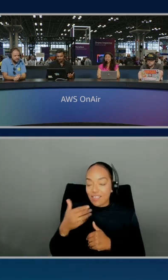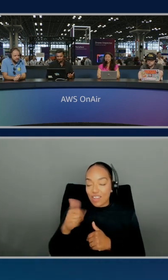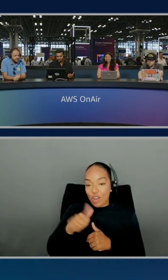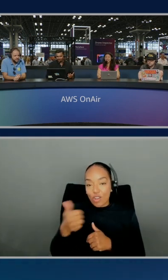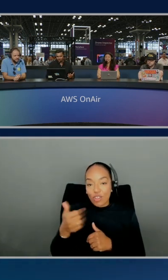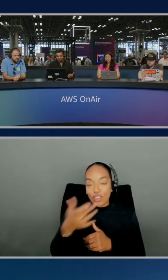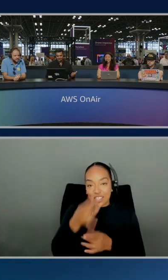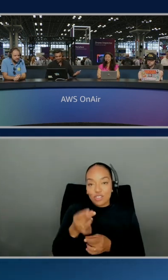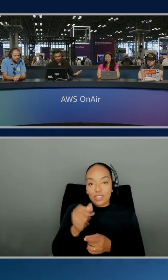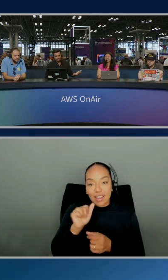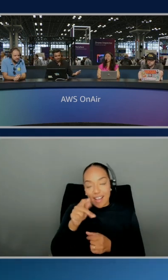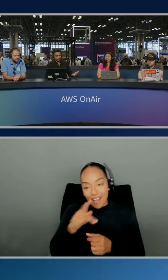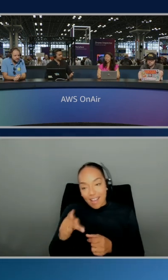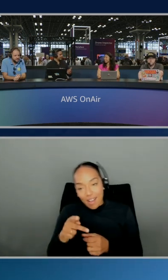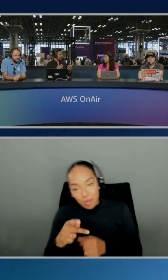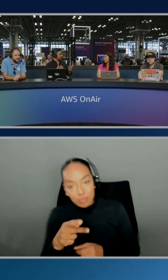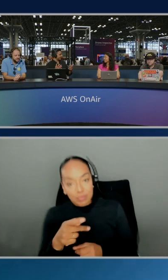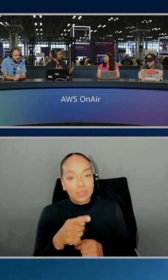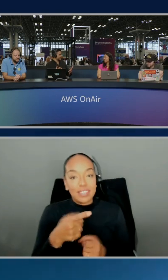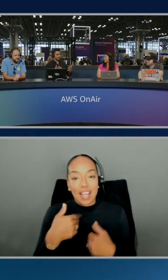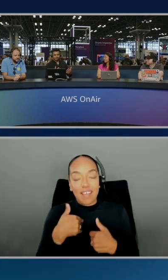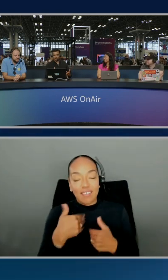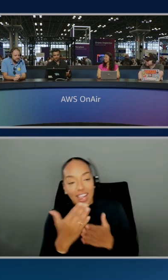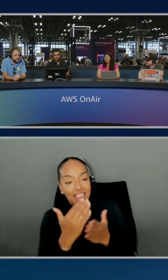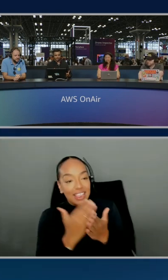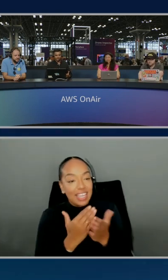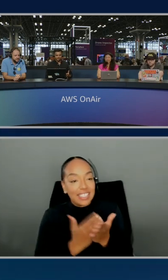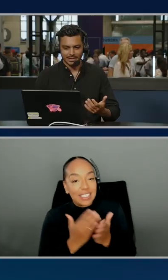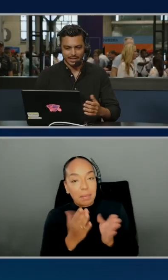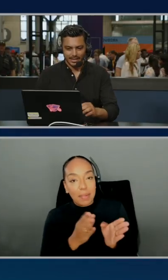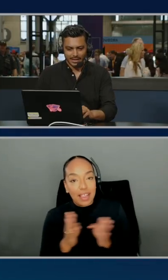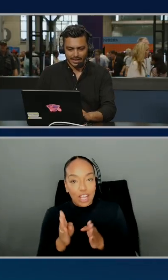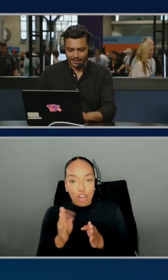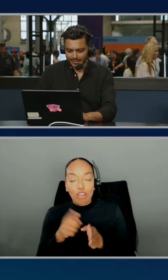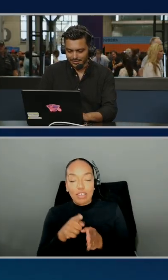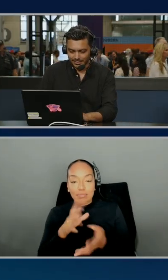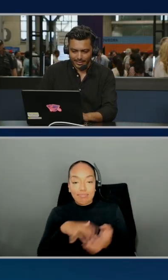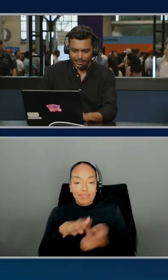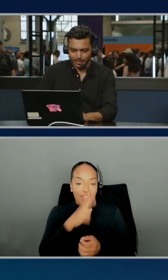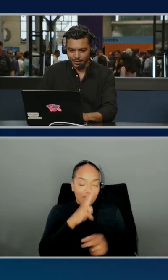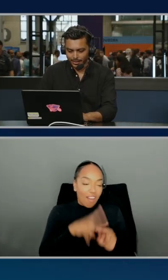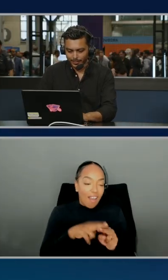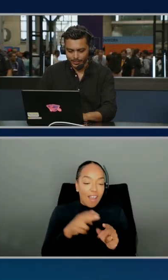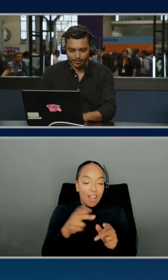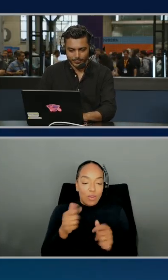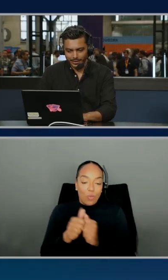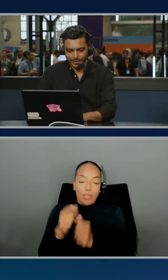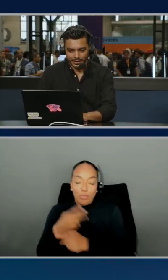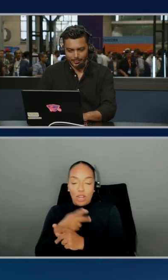note, which is a lesson planner, which is a good mix of fun and productivity. I can say,